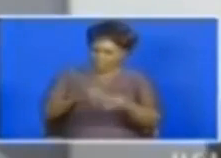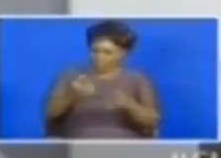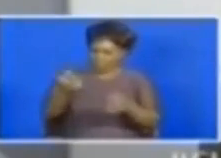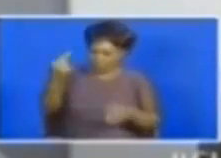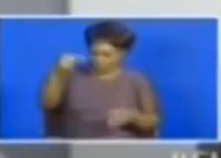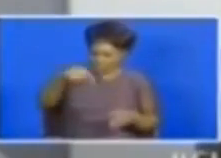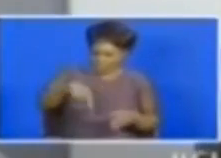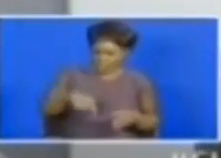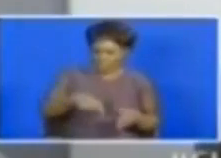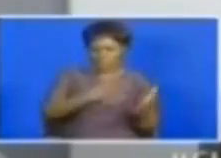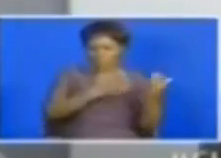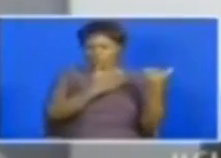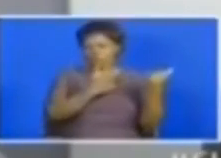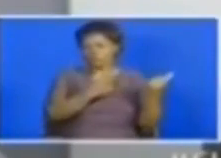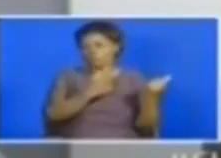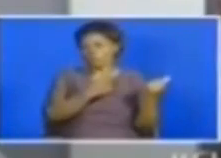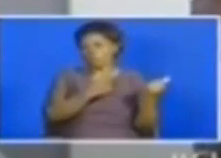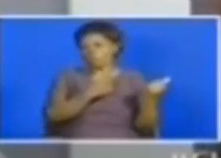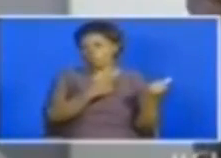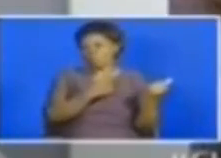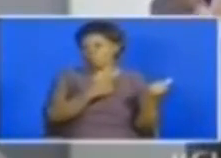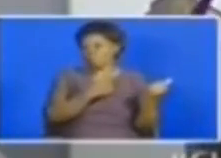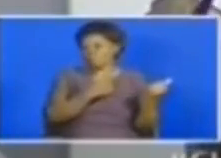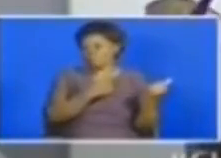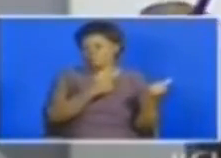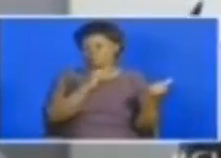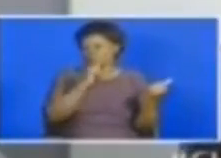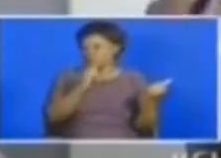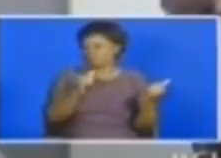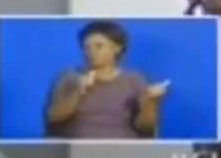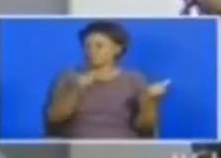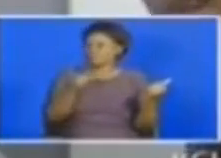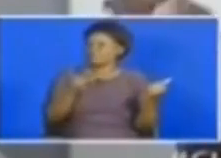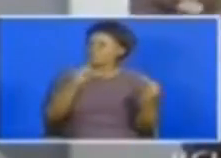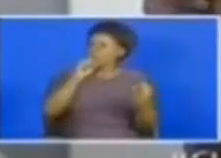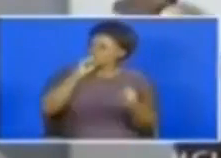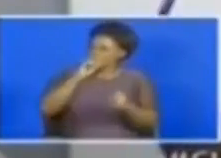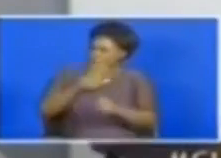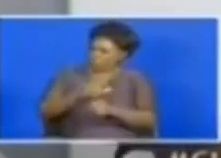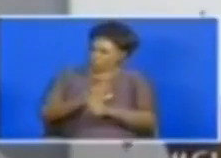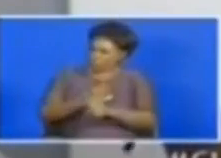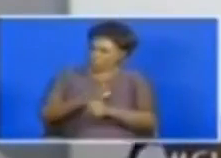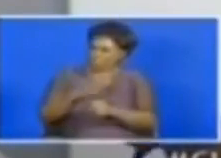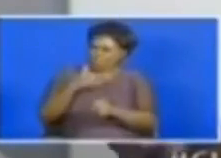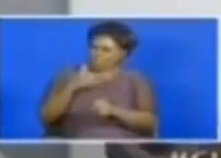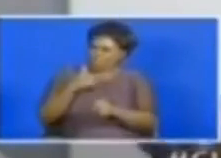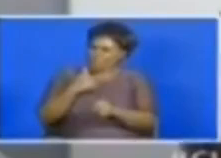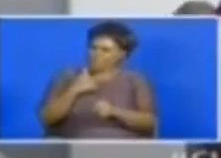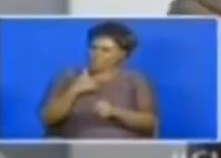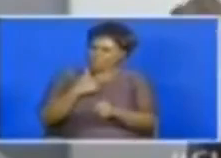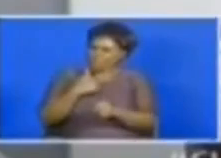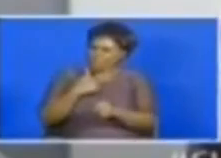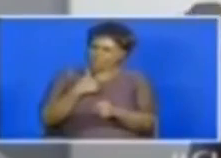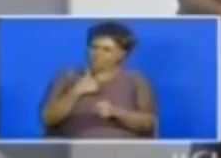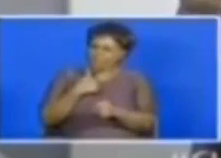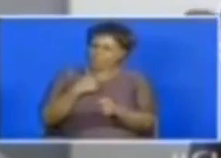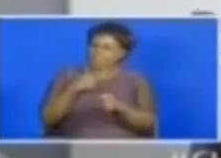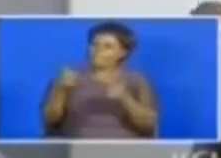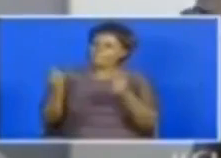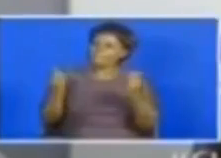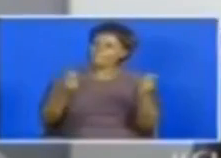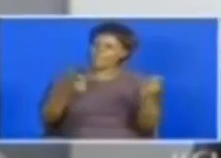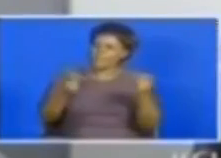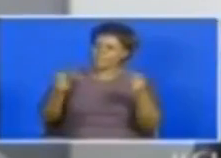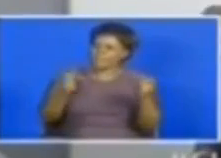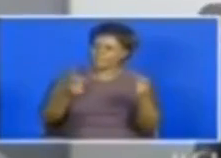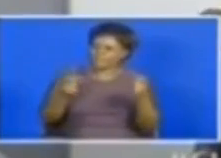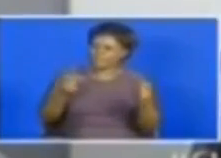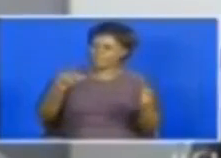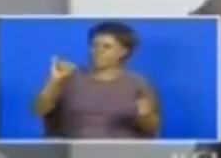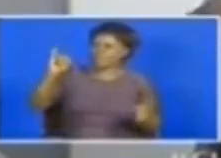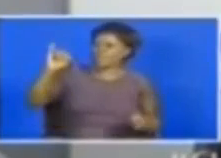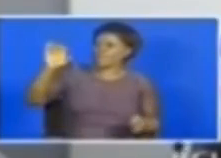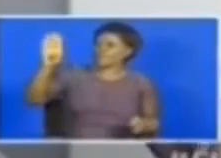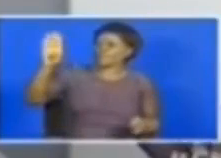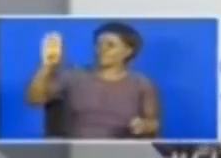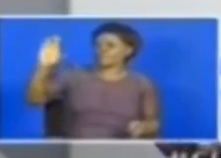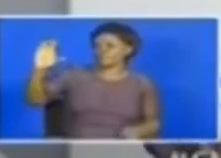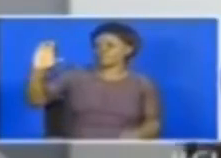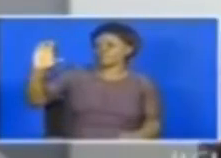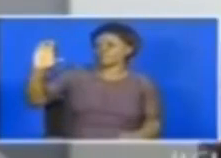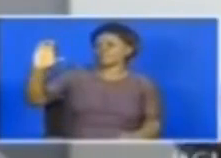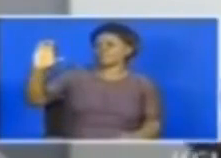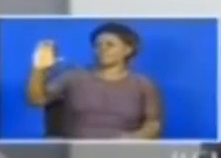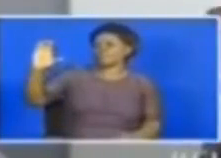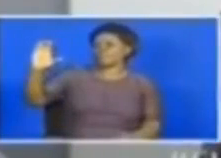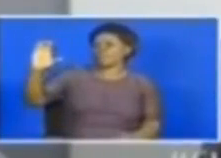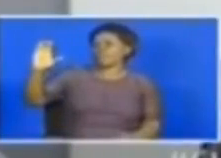checkpoint, mm-hmm. and we hope that it isn't, mm-hmm. what is that assurance? Do you have the bare minimum that the management body, the electoral management body,